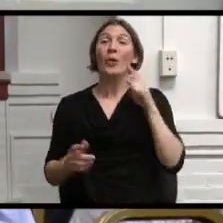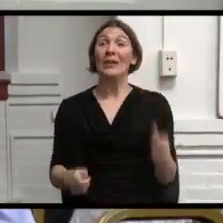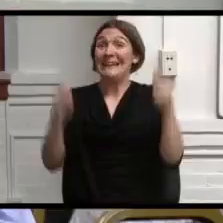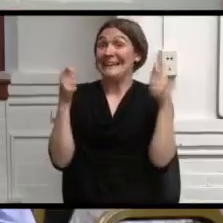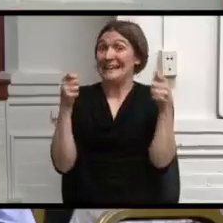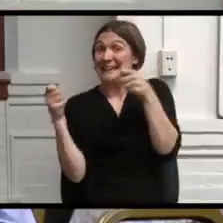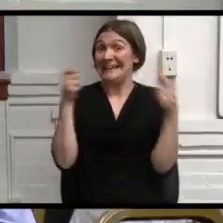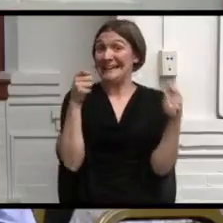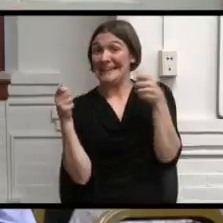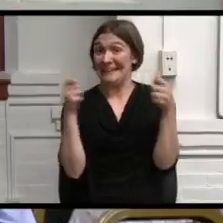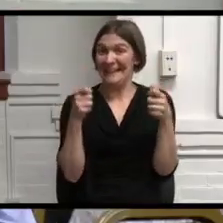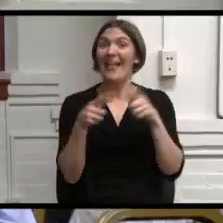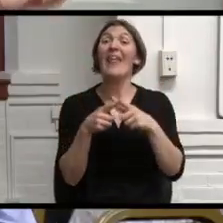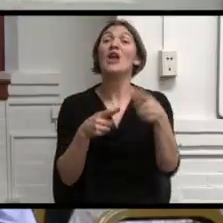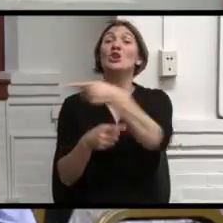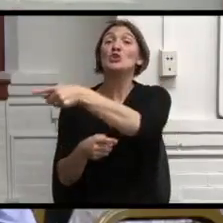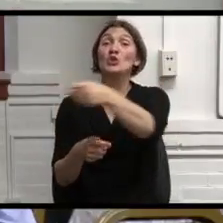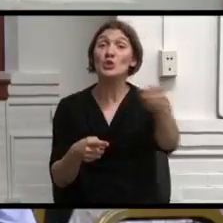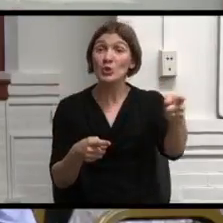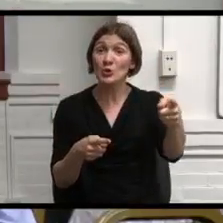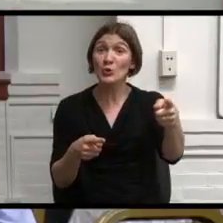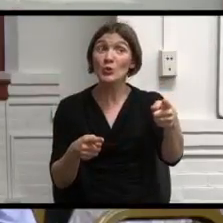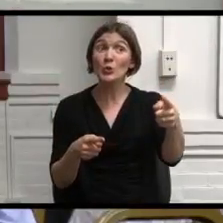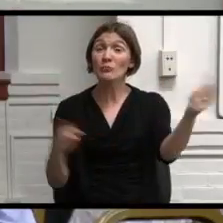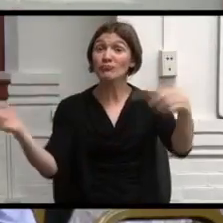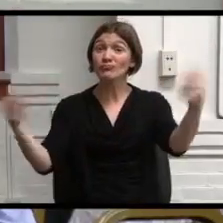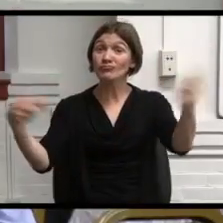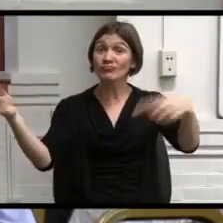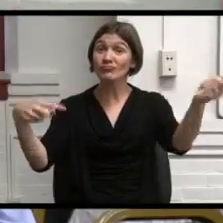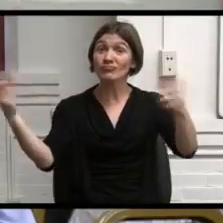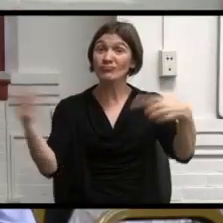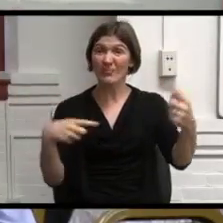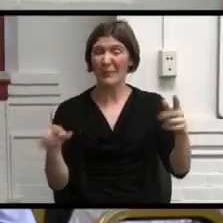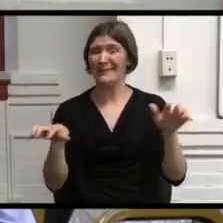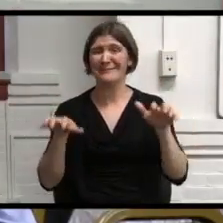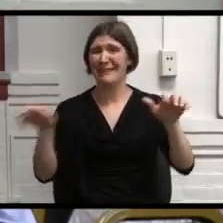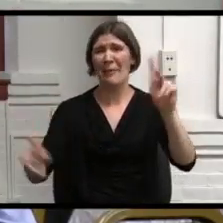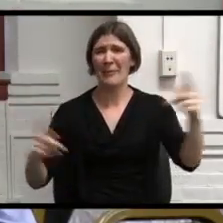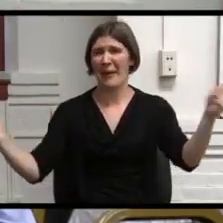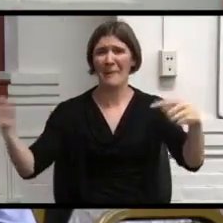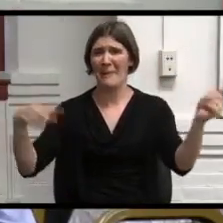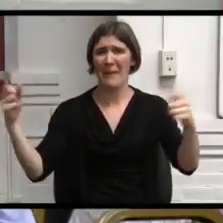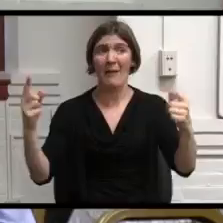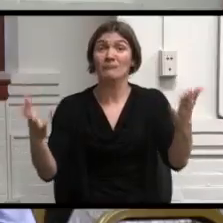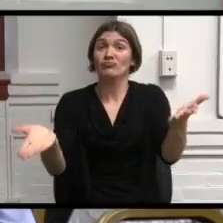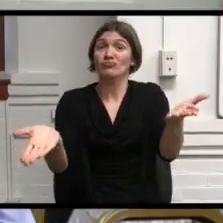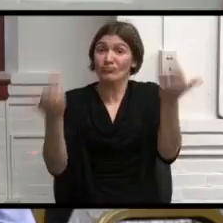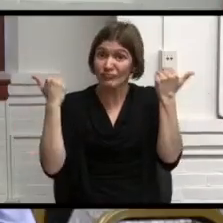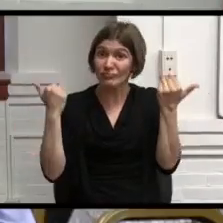up, and we're going to invite our attendees. People are coming from out of town, the hundreds and thousands of people that are coming up